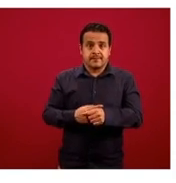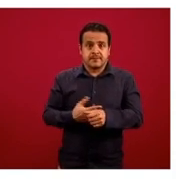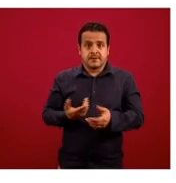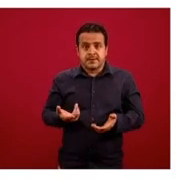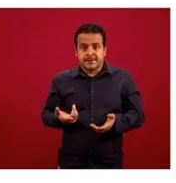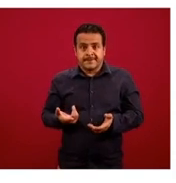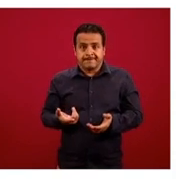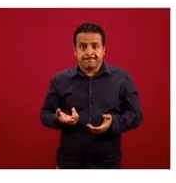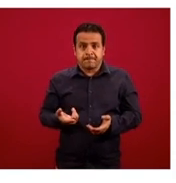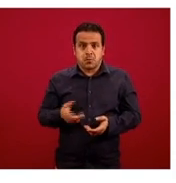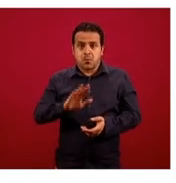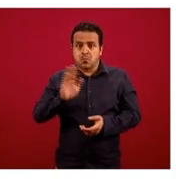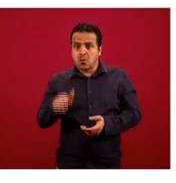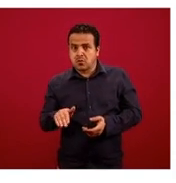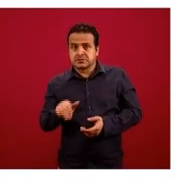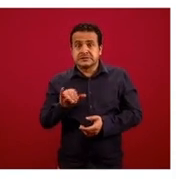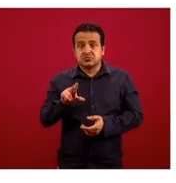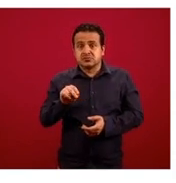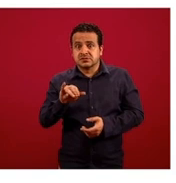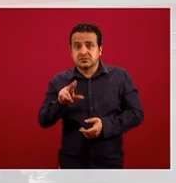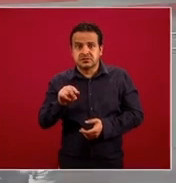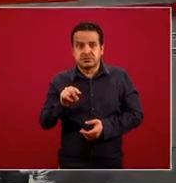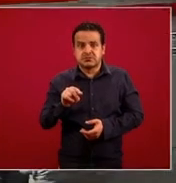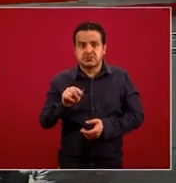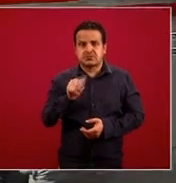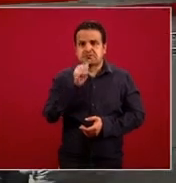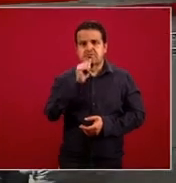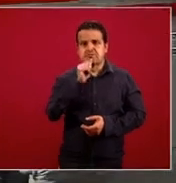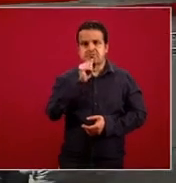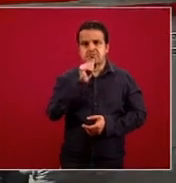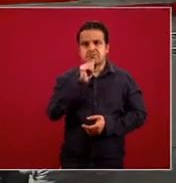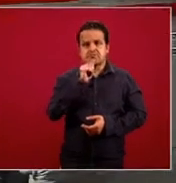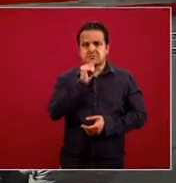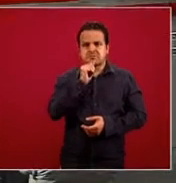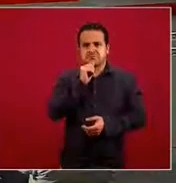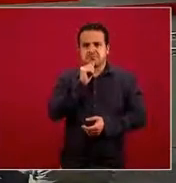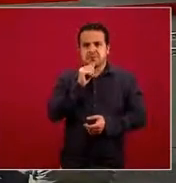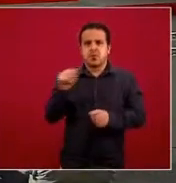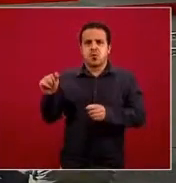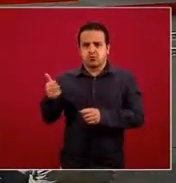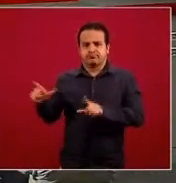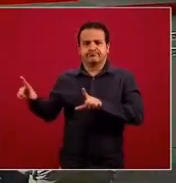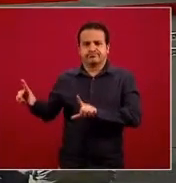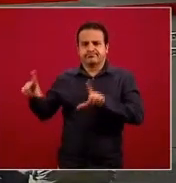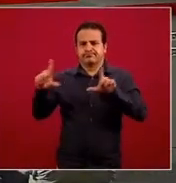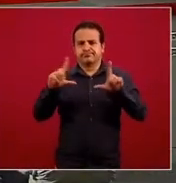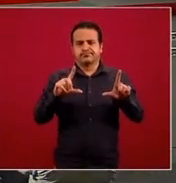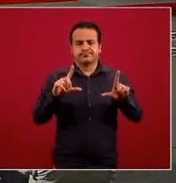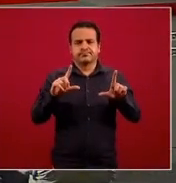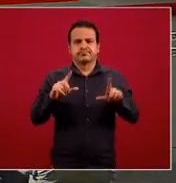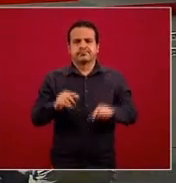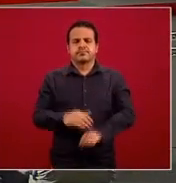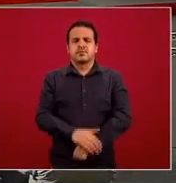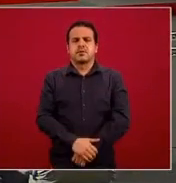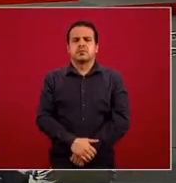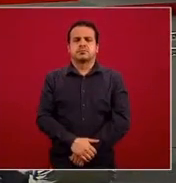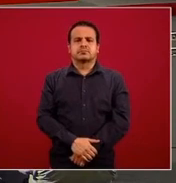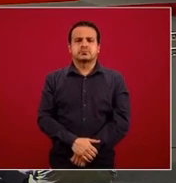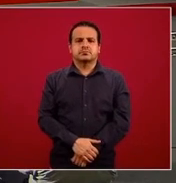state, and here we can see which states have a higher number of fatalities.